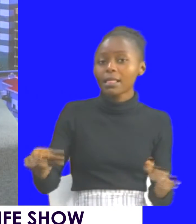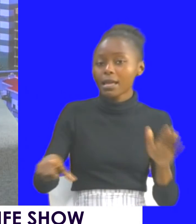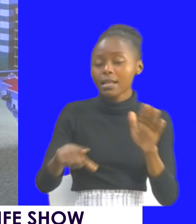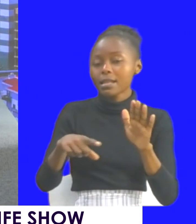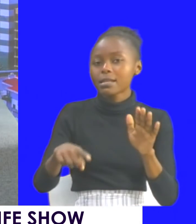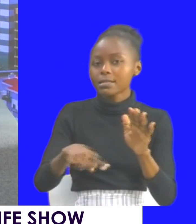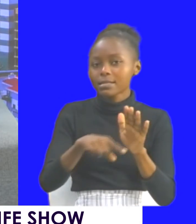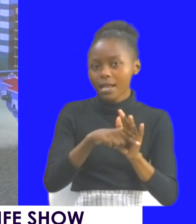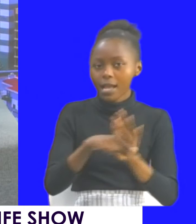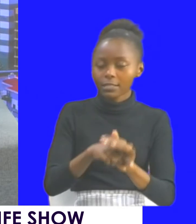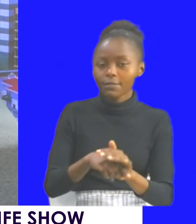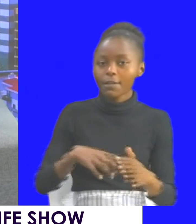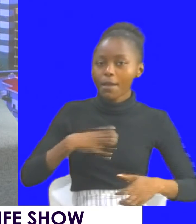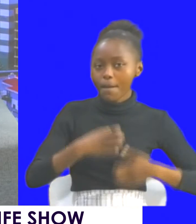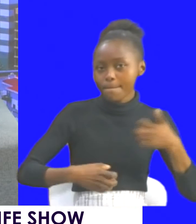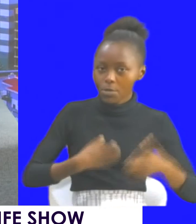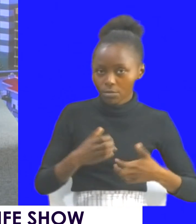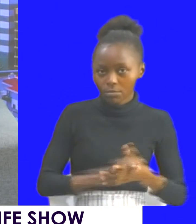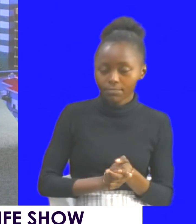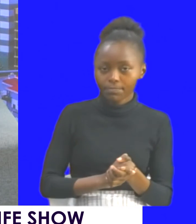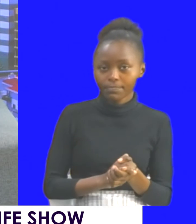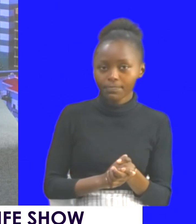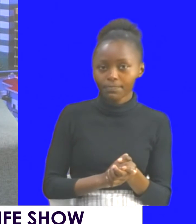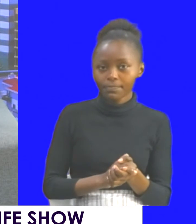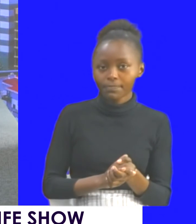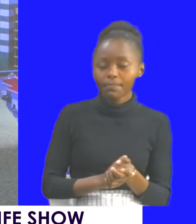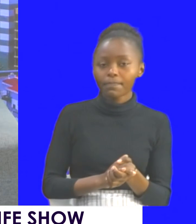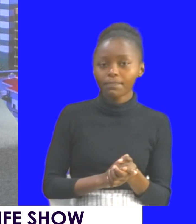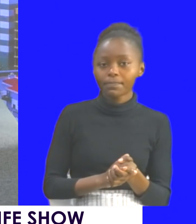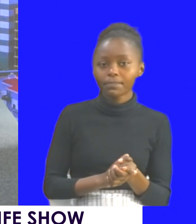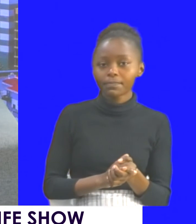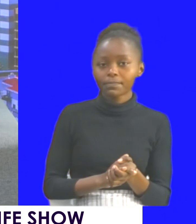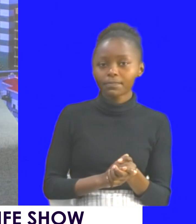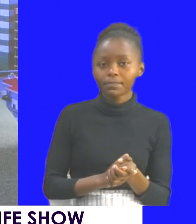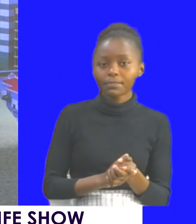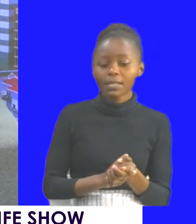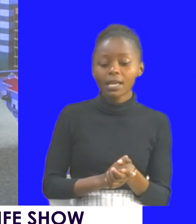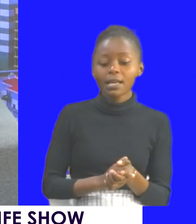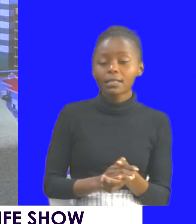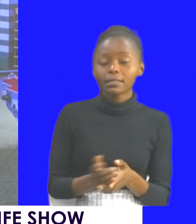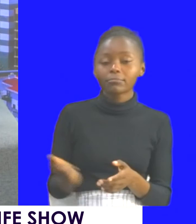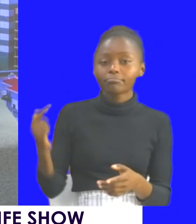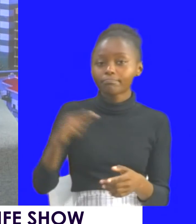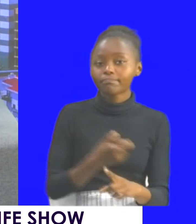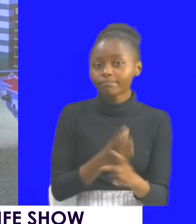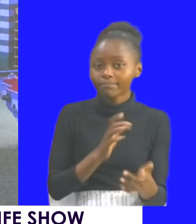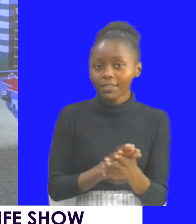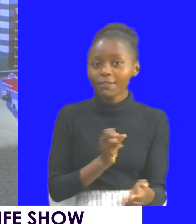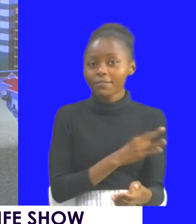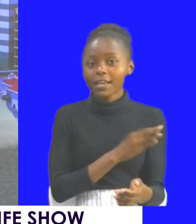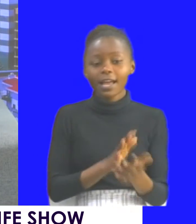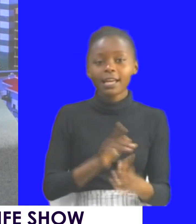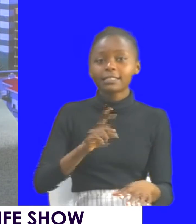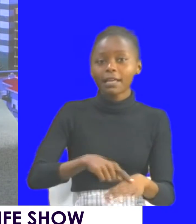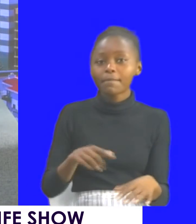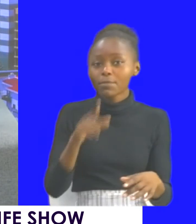all manner of things that you may loathe even as I'm talking to you, they stem from fear. If you can gain courage, if you